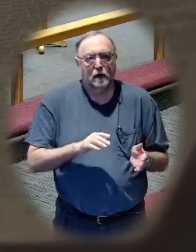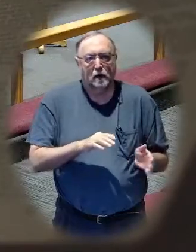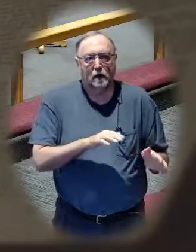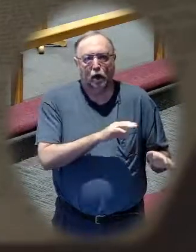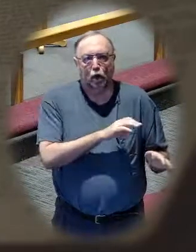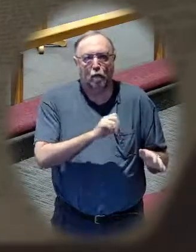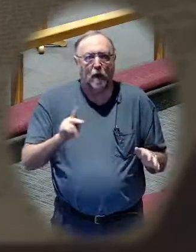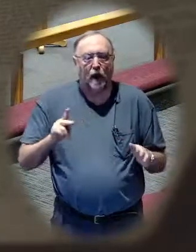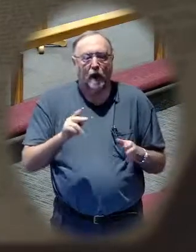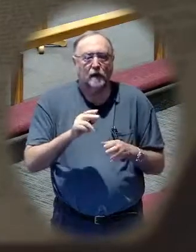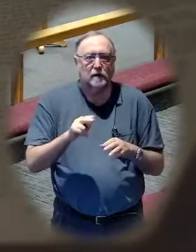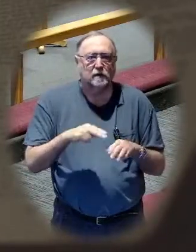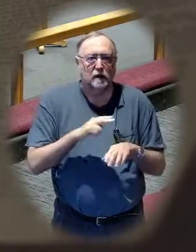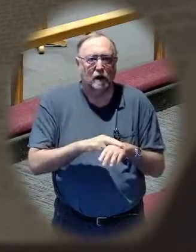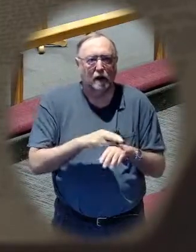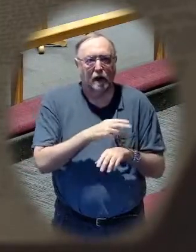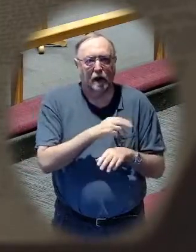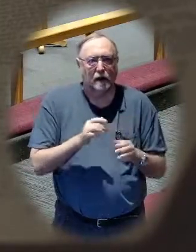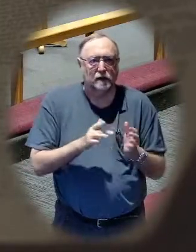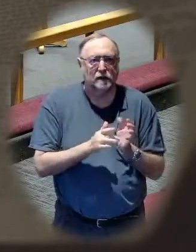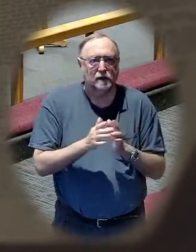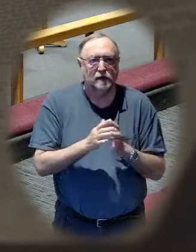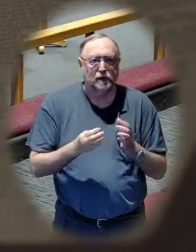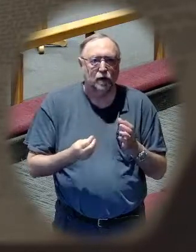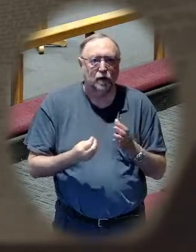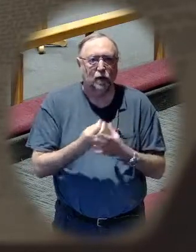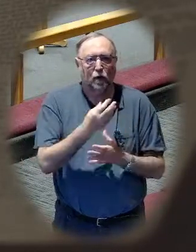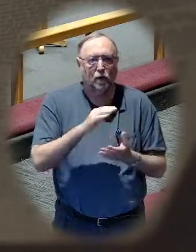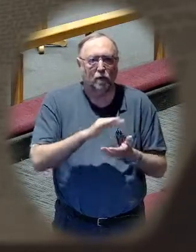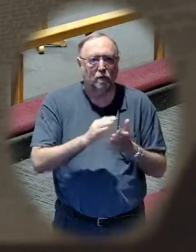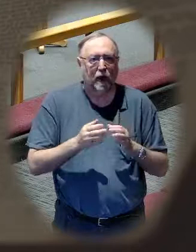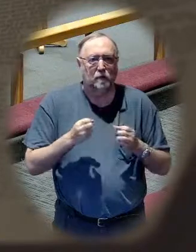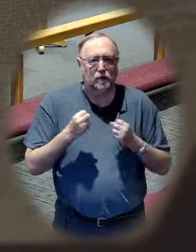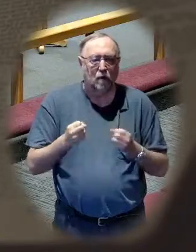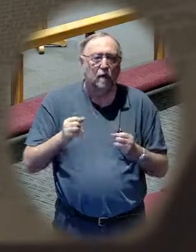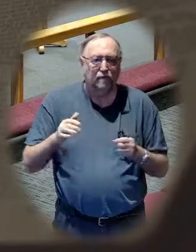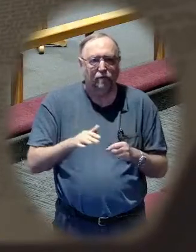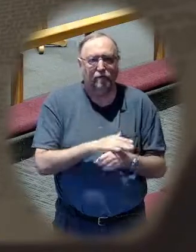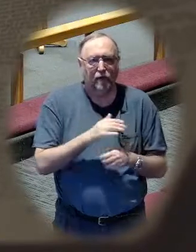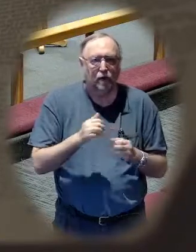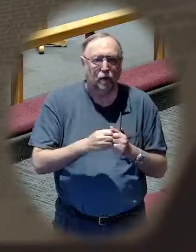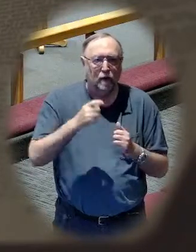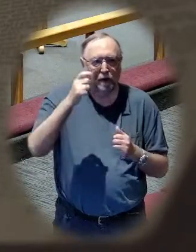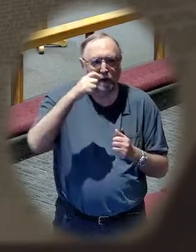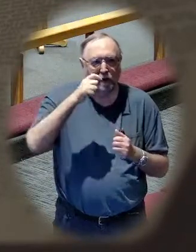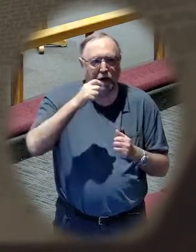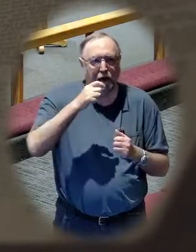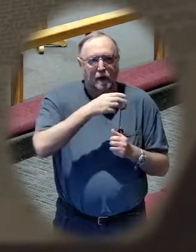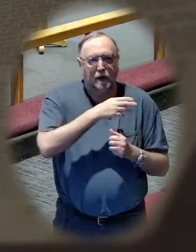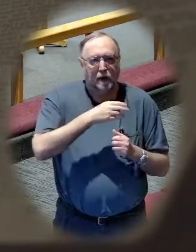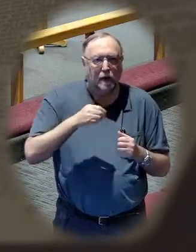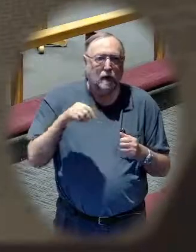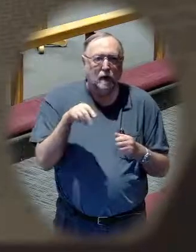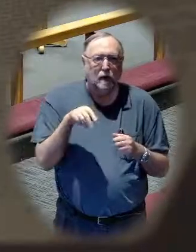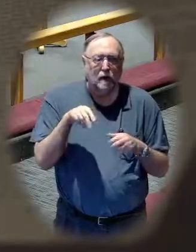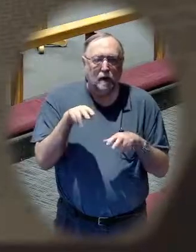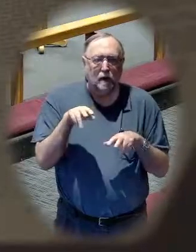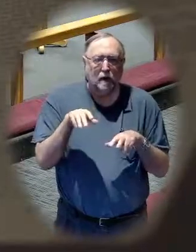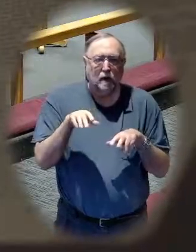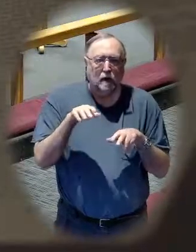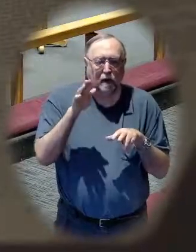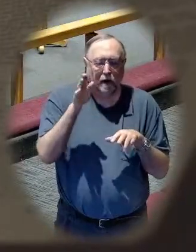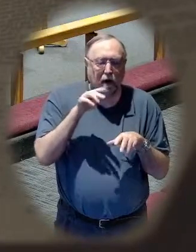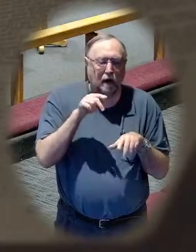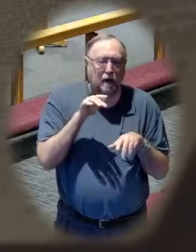Nazareth. The child grew and became strong, filled with wisdom, and the favor of God was upon him. This is